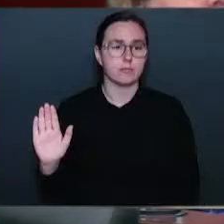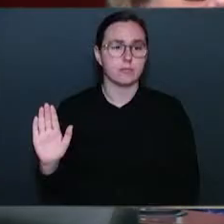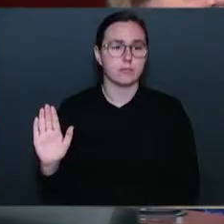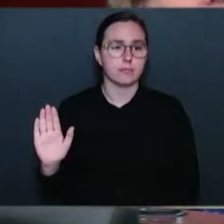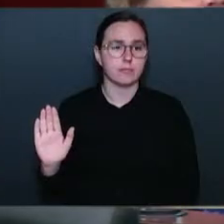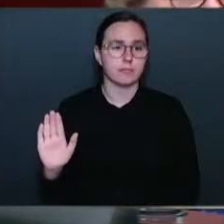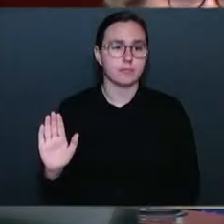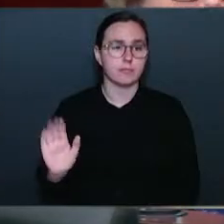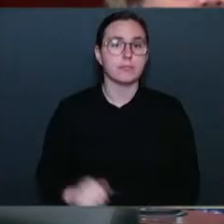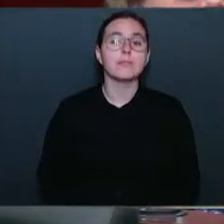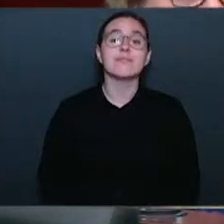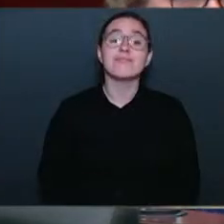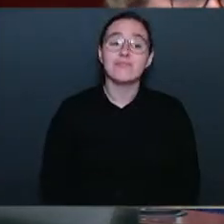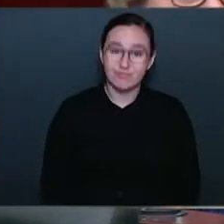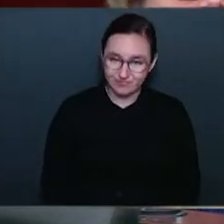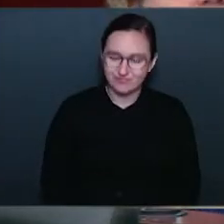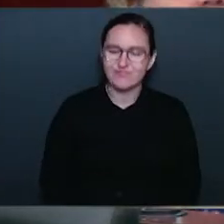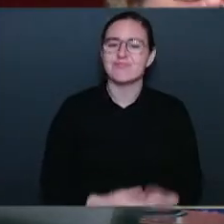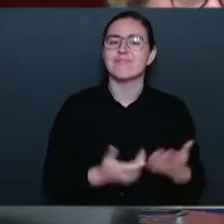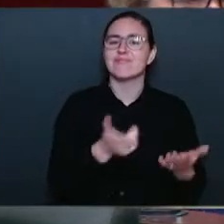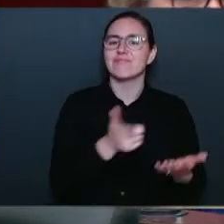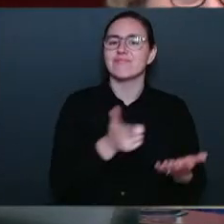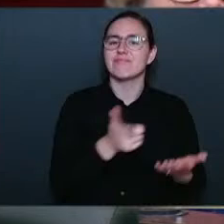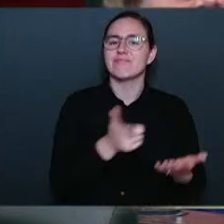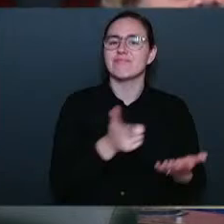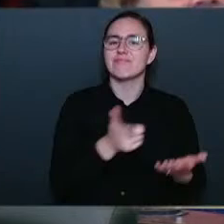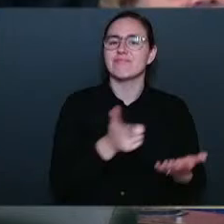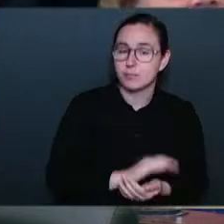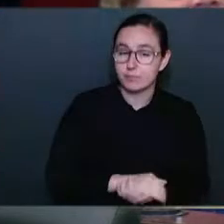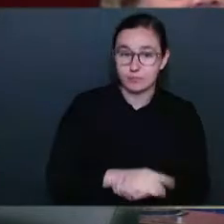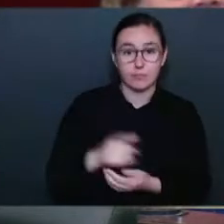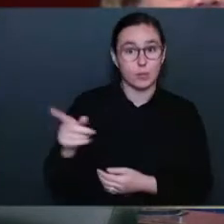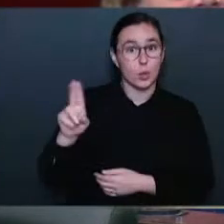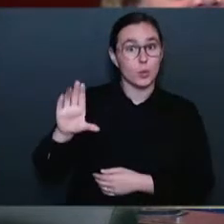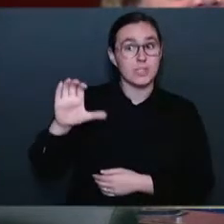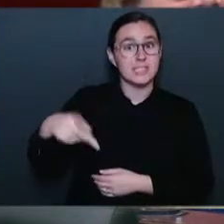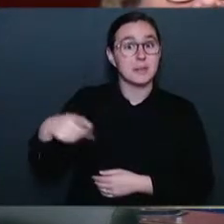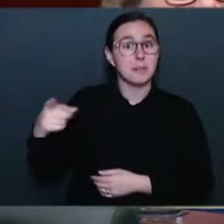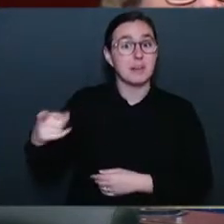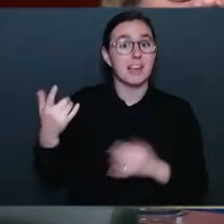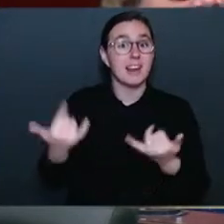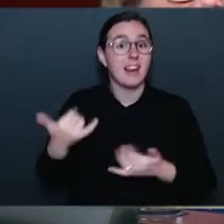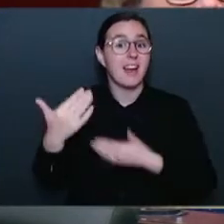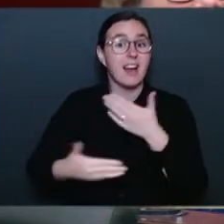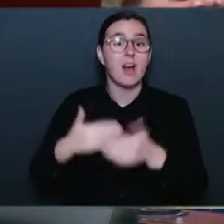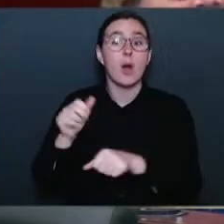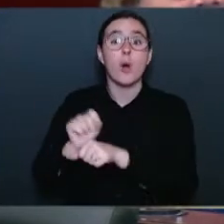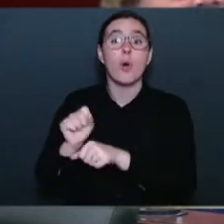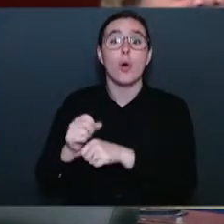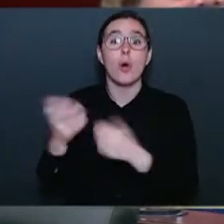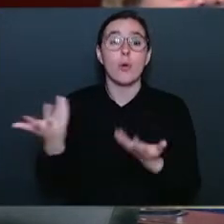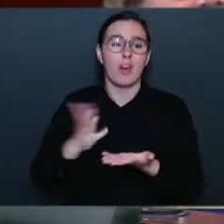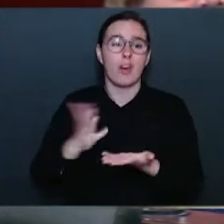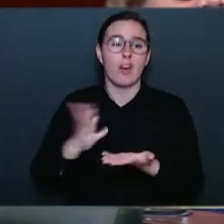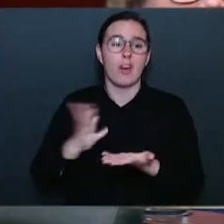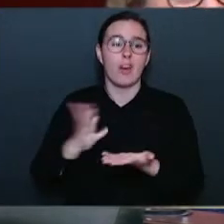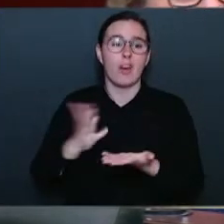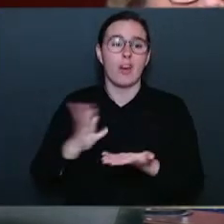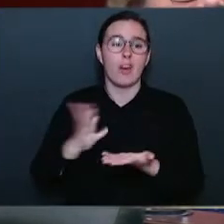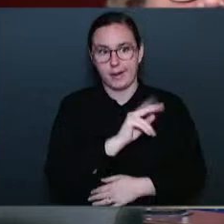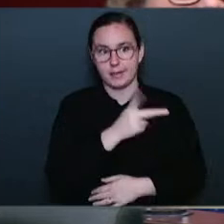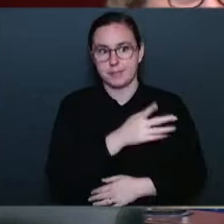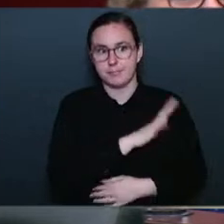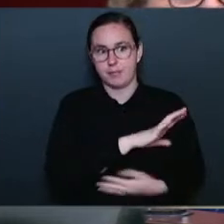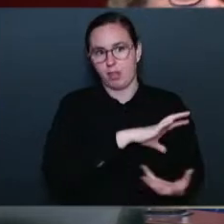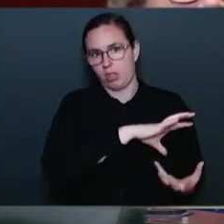MSD NDP major in their time in government I'm not sure the NDP leader even likes albertans as she has called us embarrassing cousins